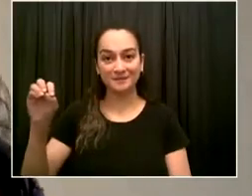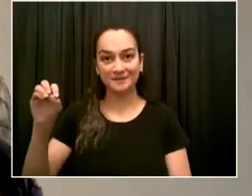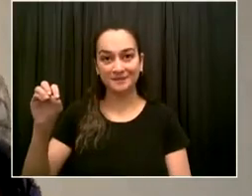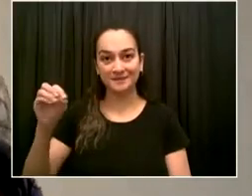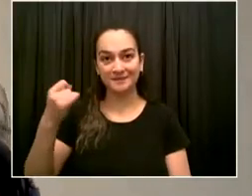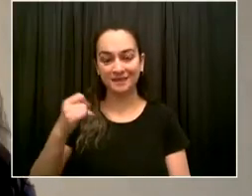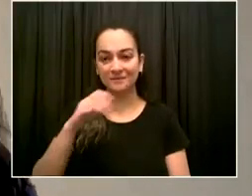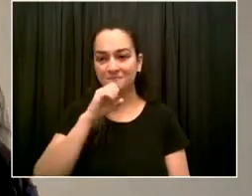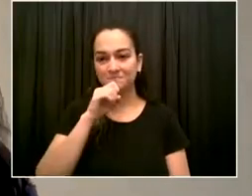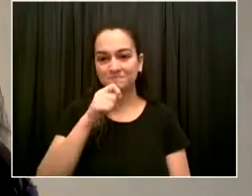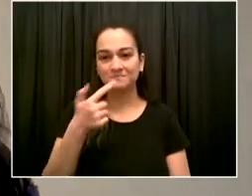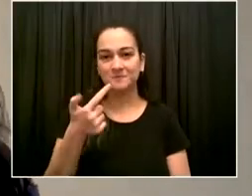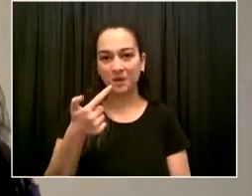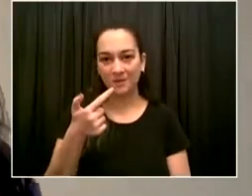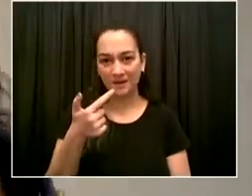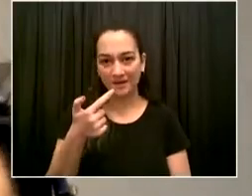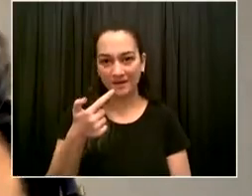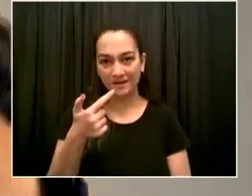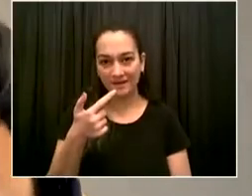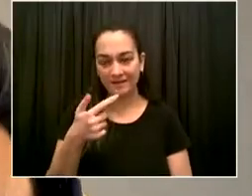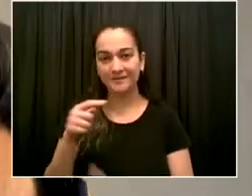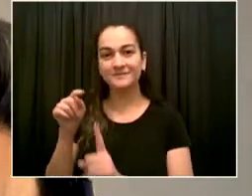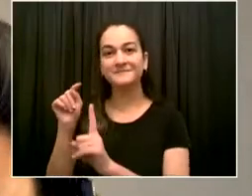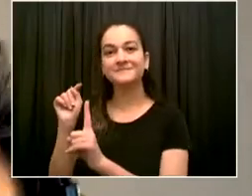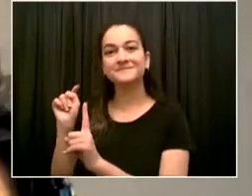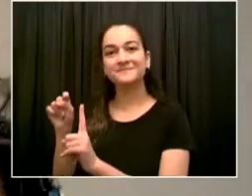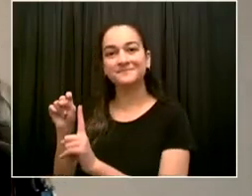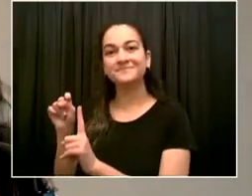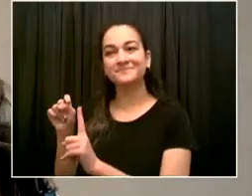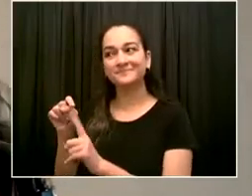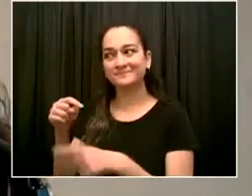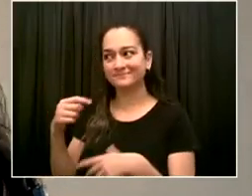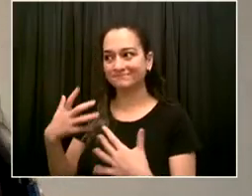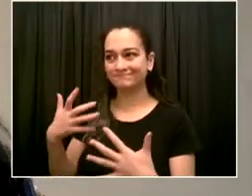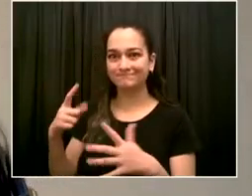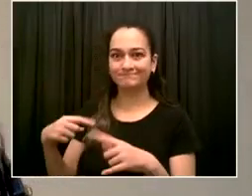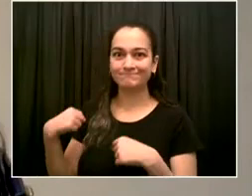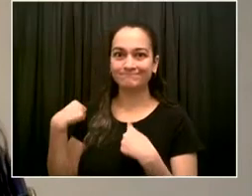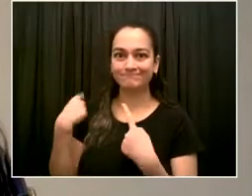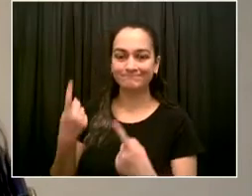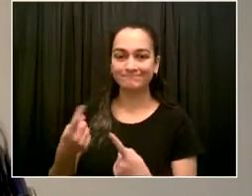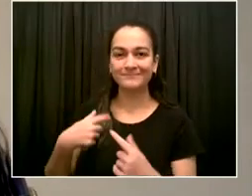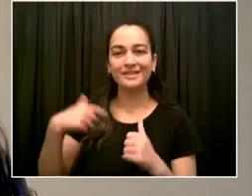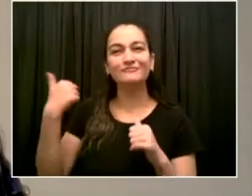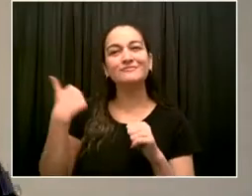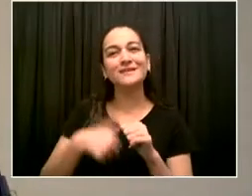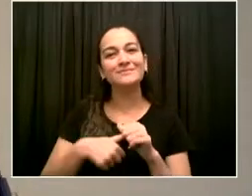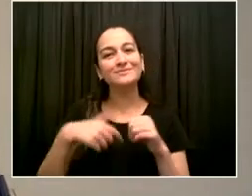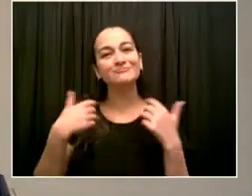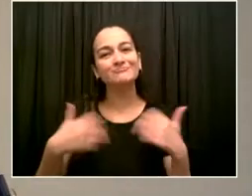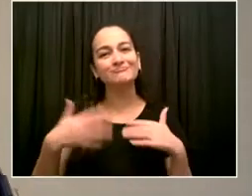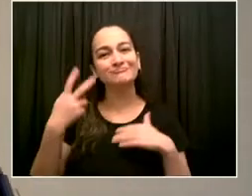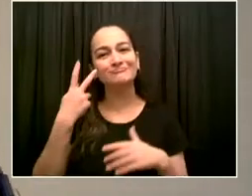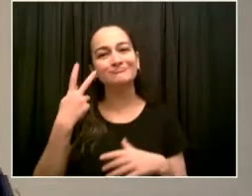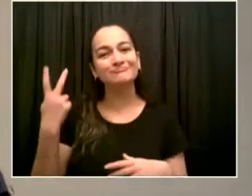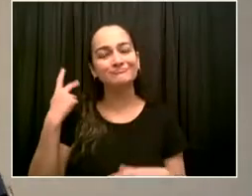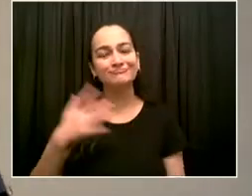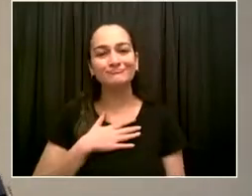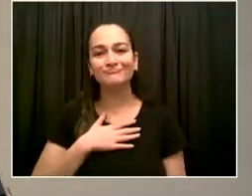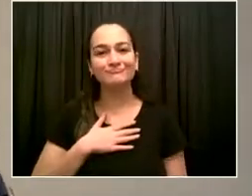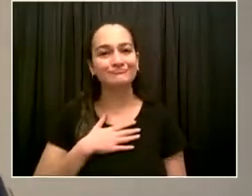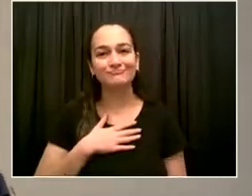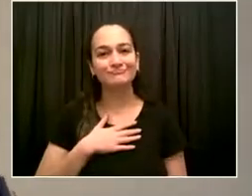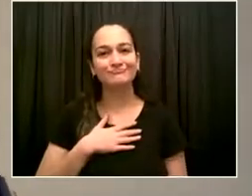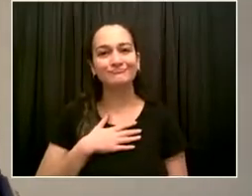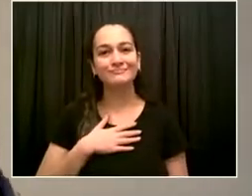Manhattan Transit advocate and documentarian. And I remember at that time, I